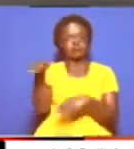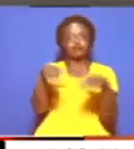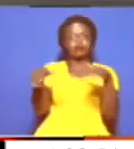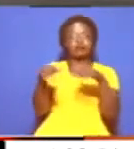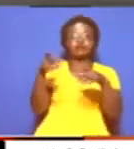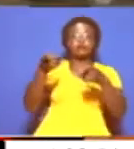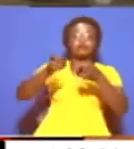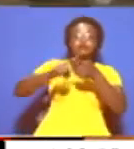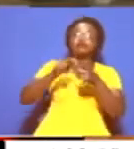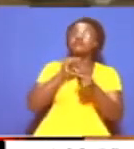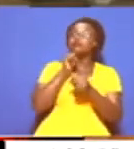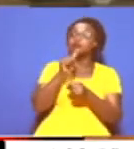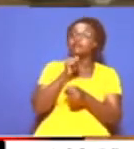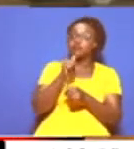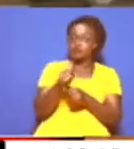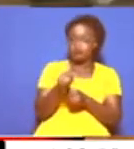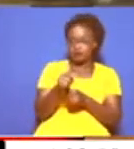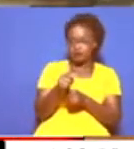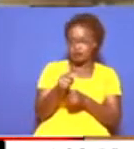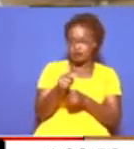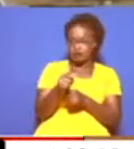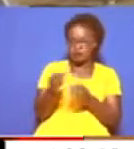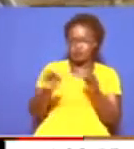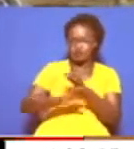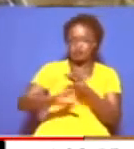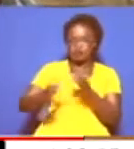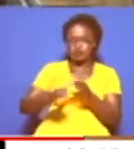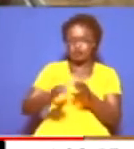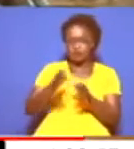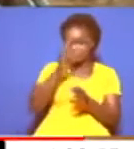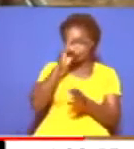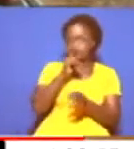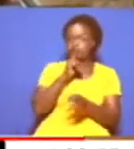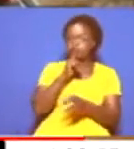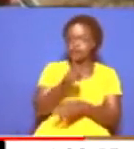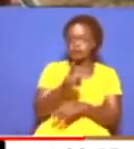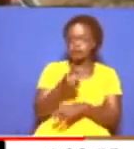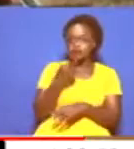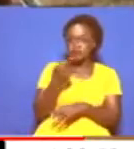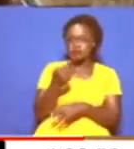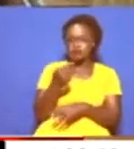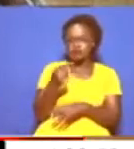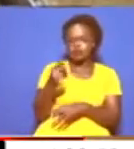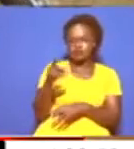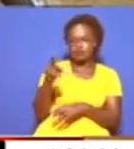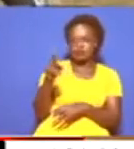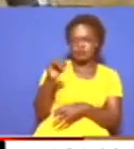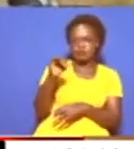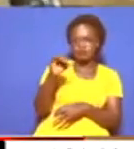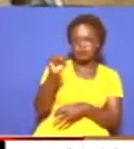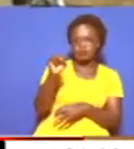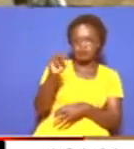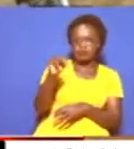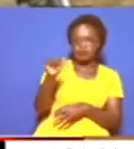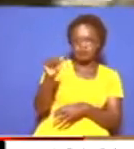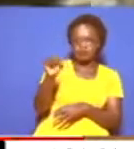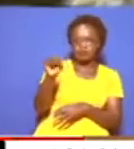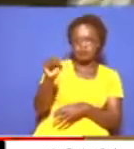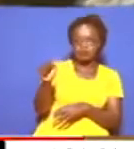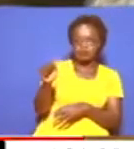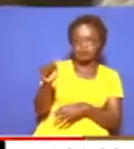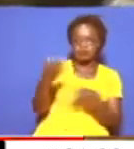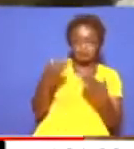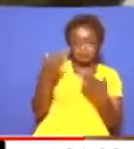toilet. Area sub-county police commander Okumu Dulo says Dismas Kimutai Cheruyot was killed by unknown